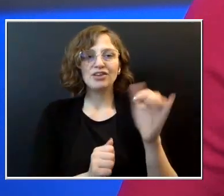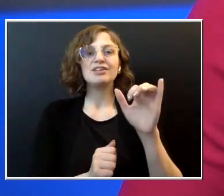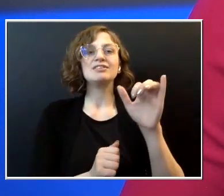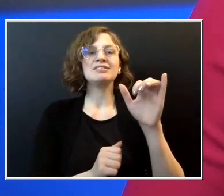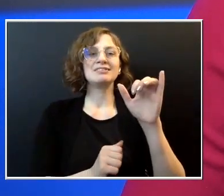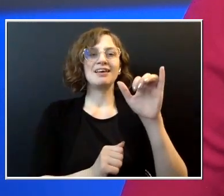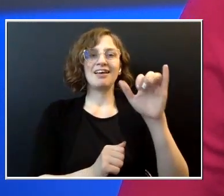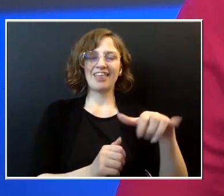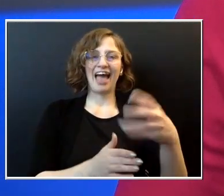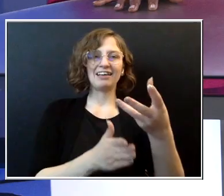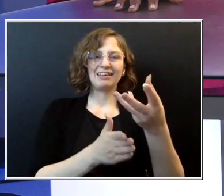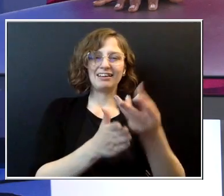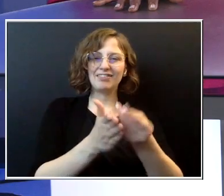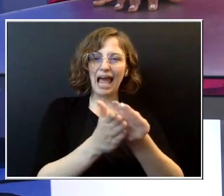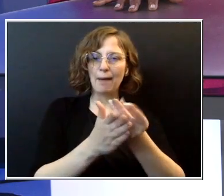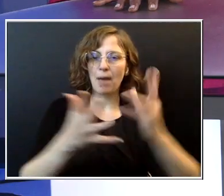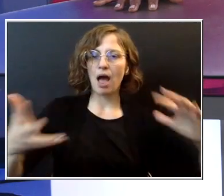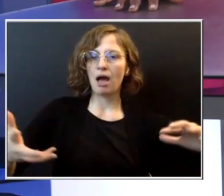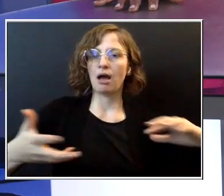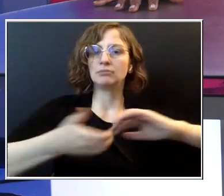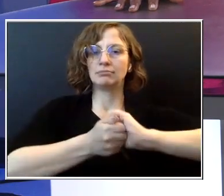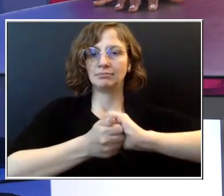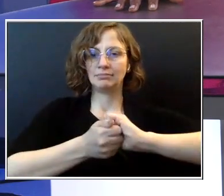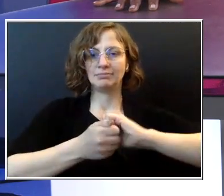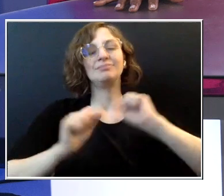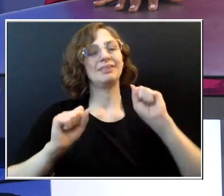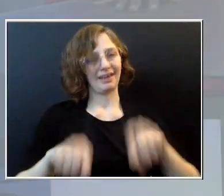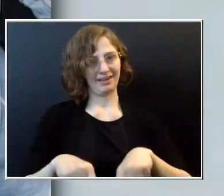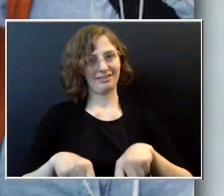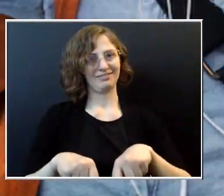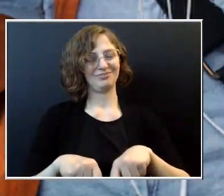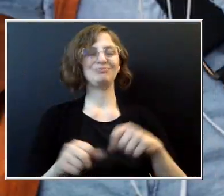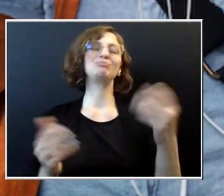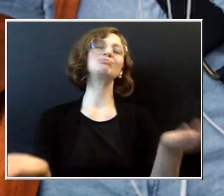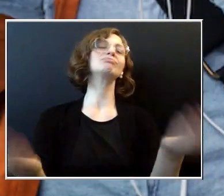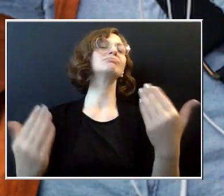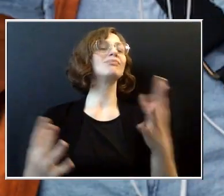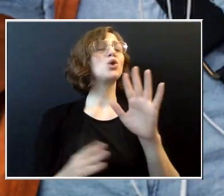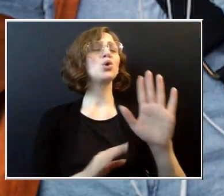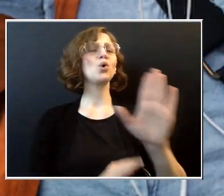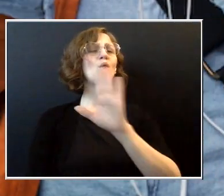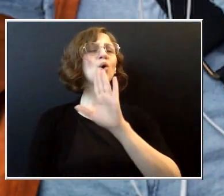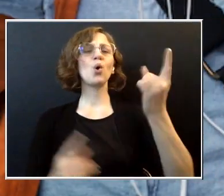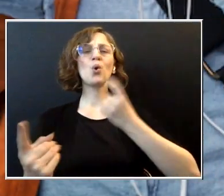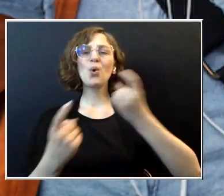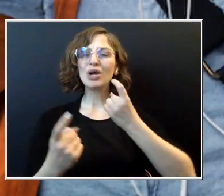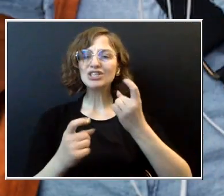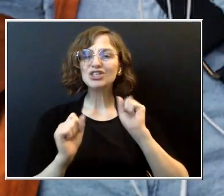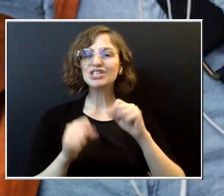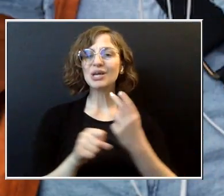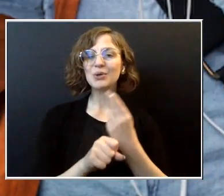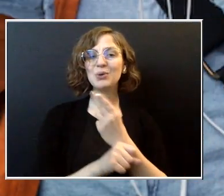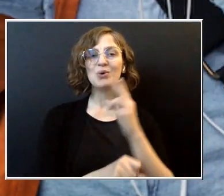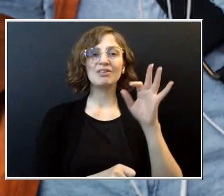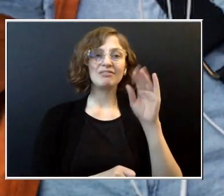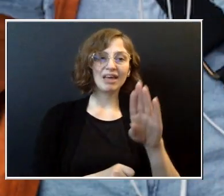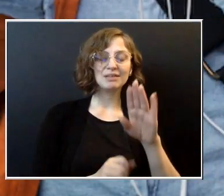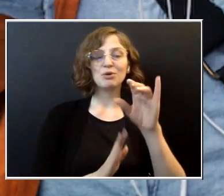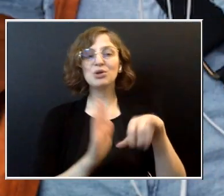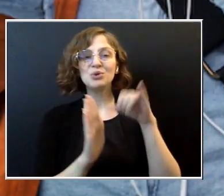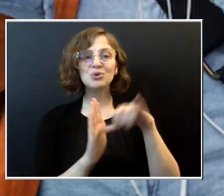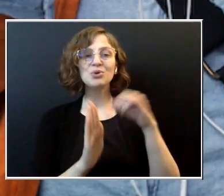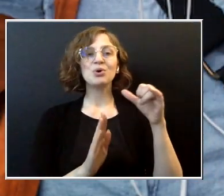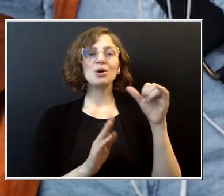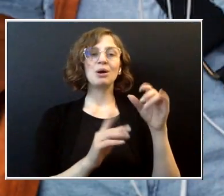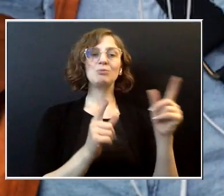communities. Well, be sure to ask your questions. You can use the chat on YouTube or Facebook. You can tweet us or email the Medical News Network. Information is right there on